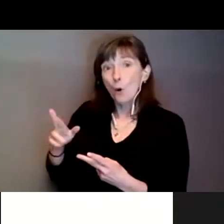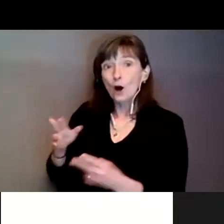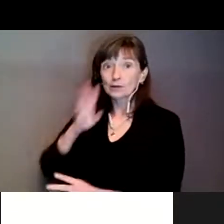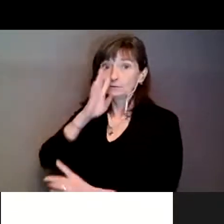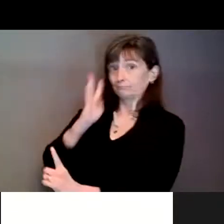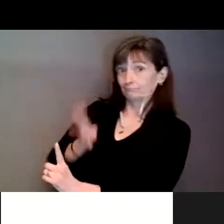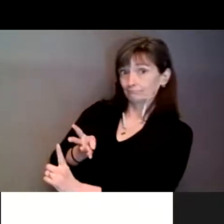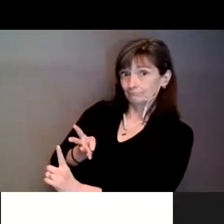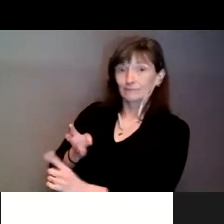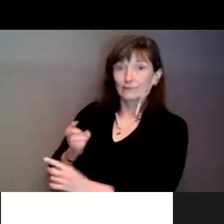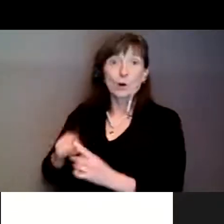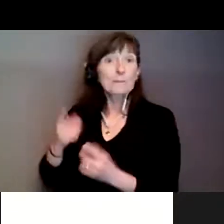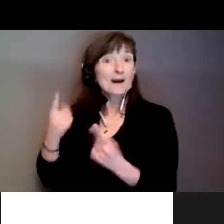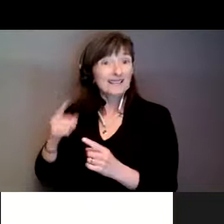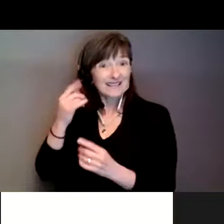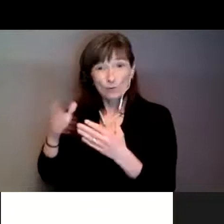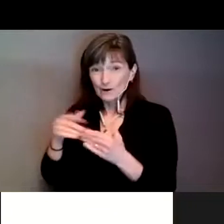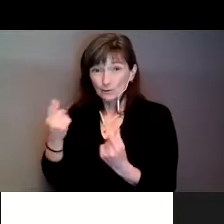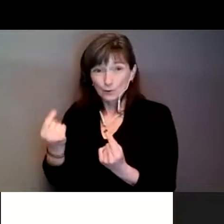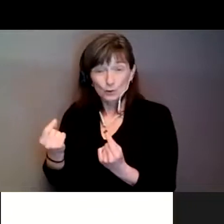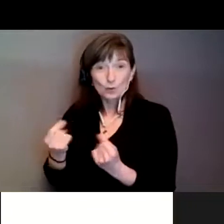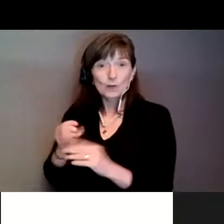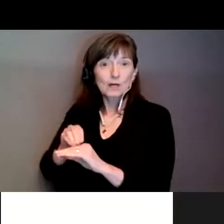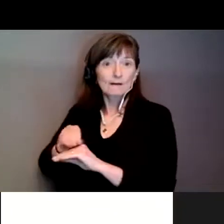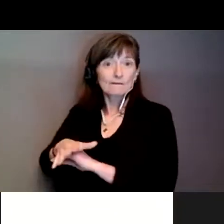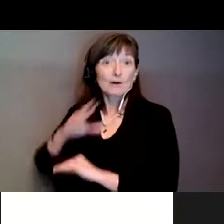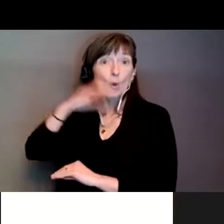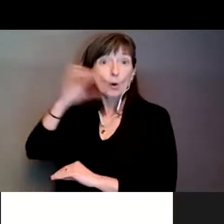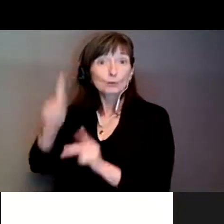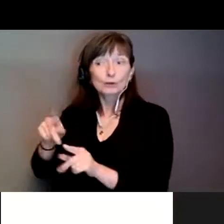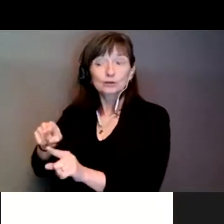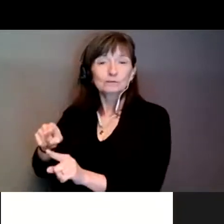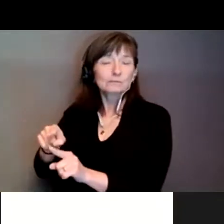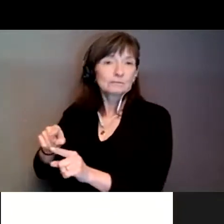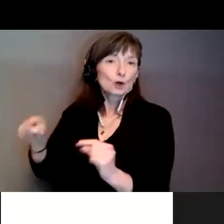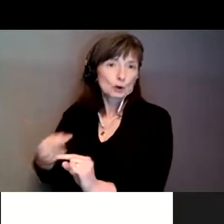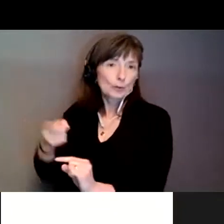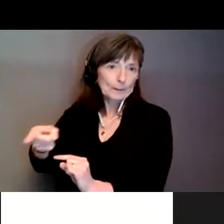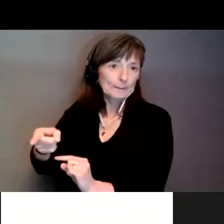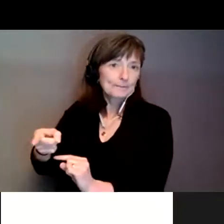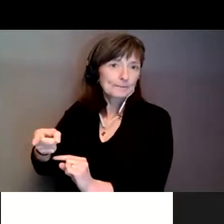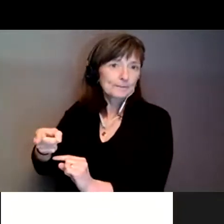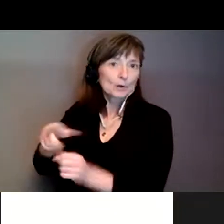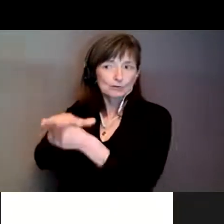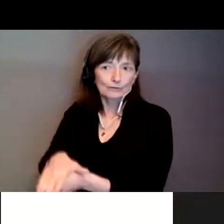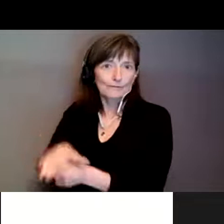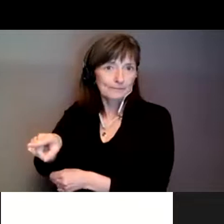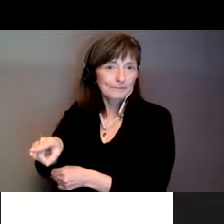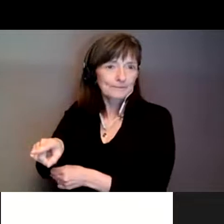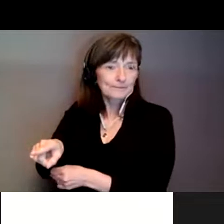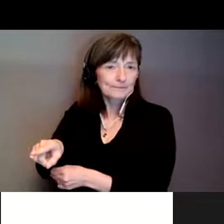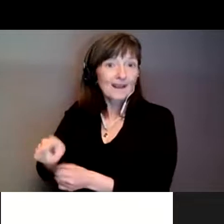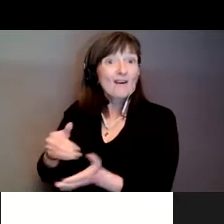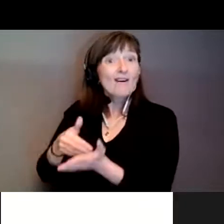or distress to an older person. And that occurs within a relationship where there's an expectation of trust.